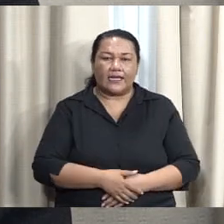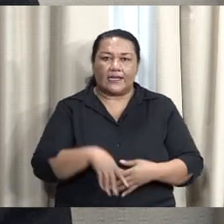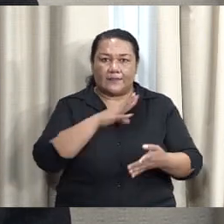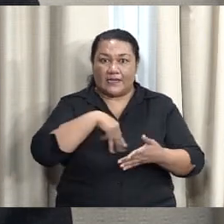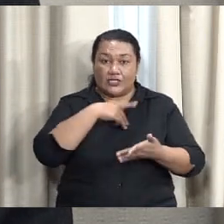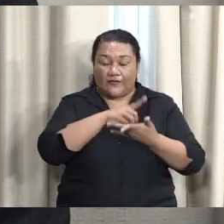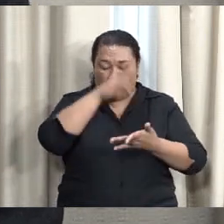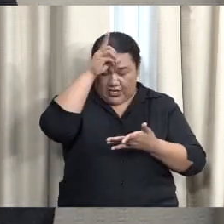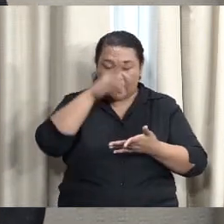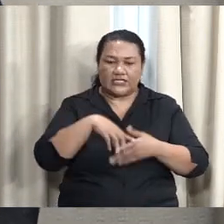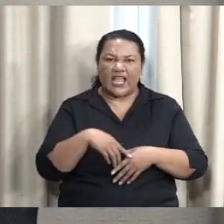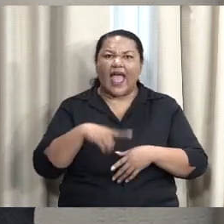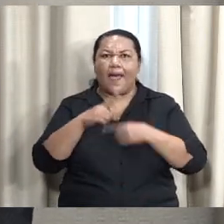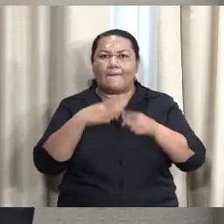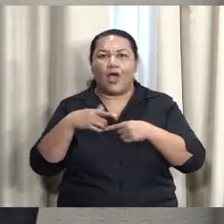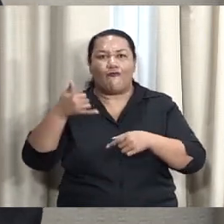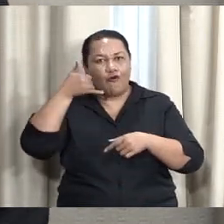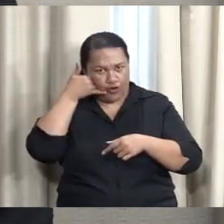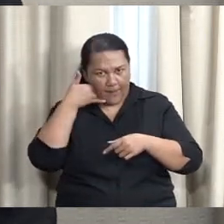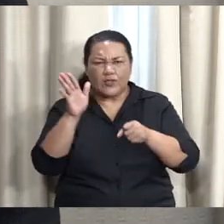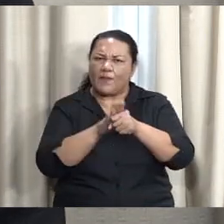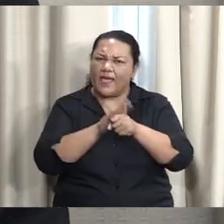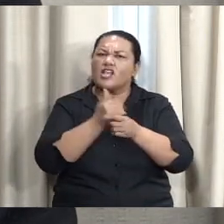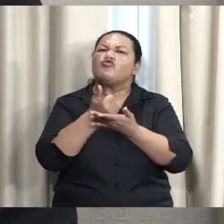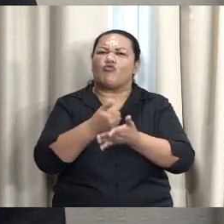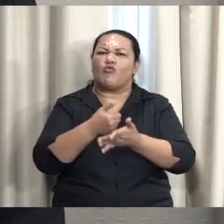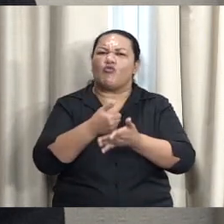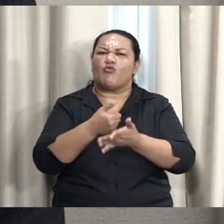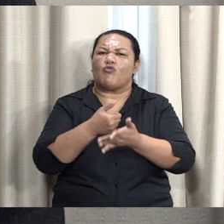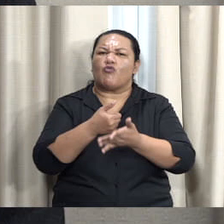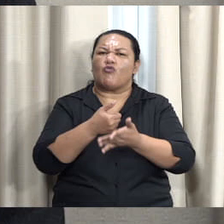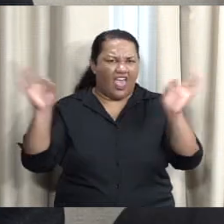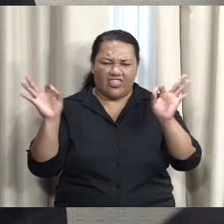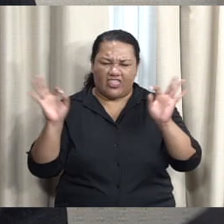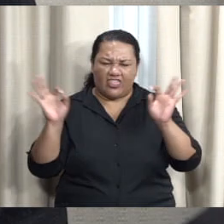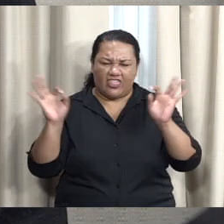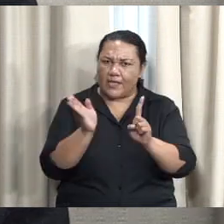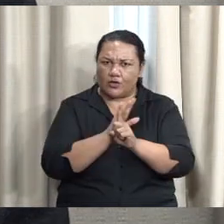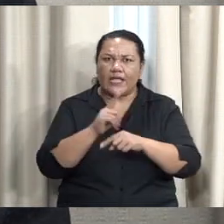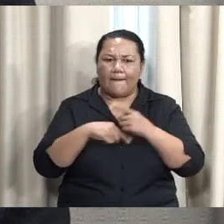numbers. This is to ensure that there is no abuse of the initiative.